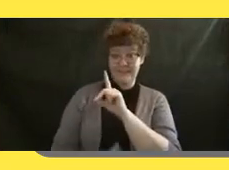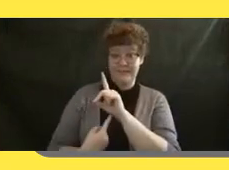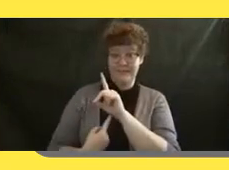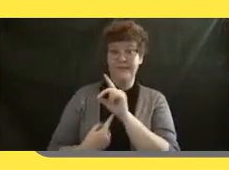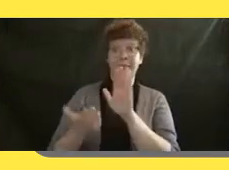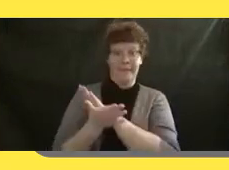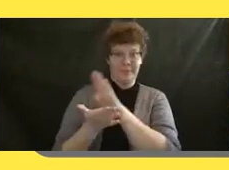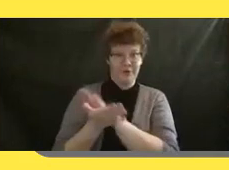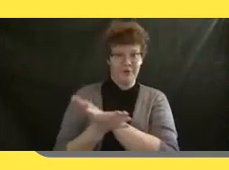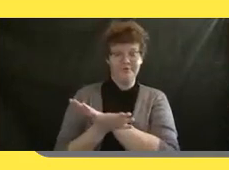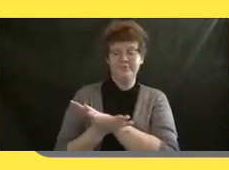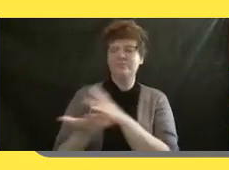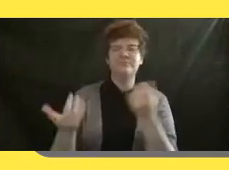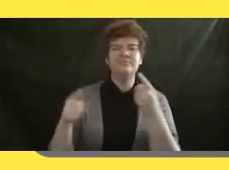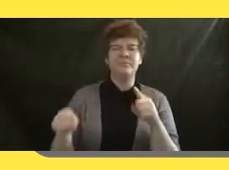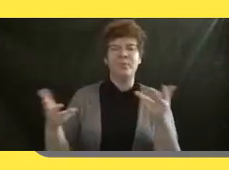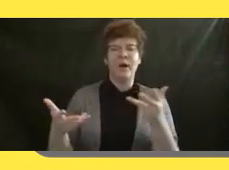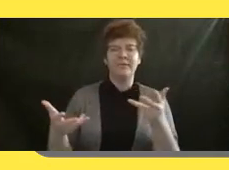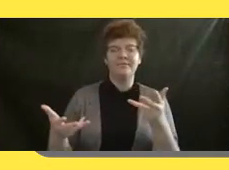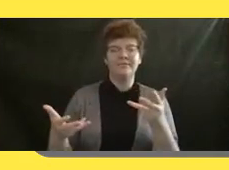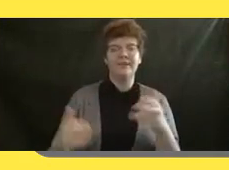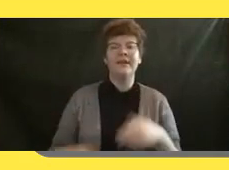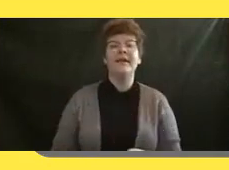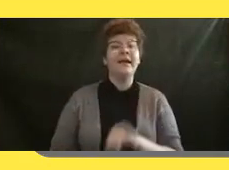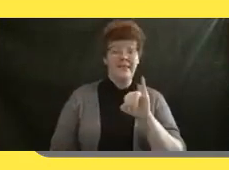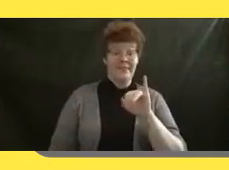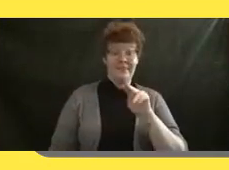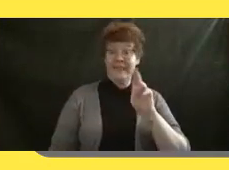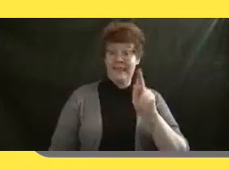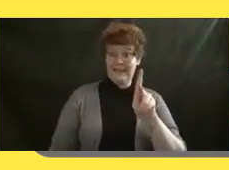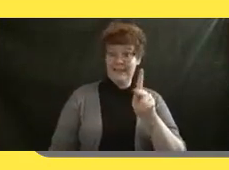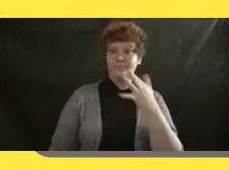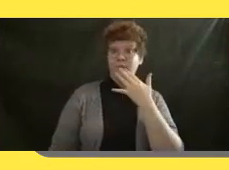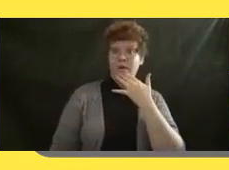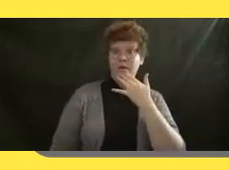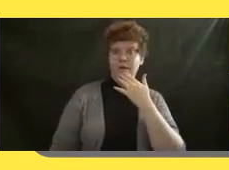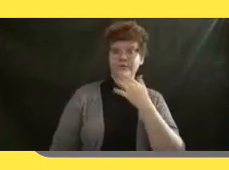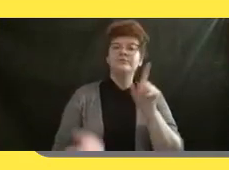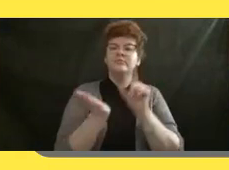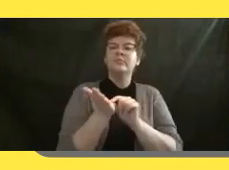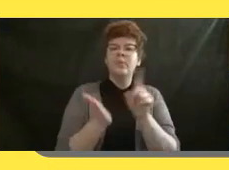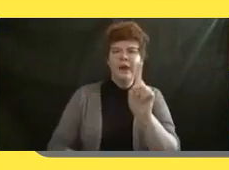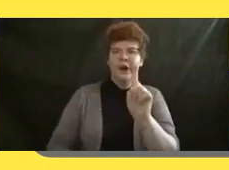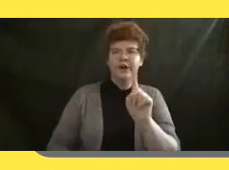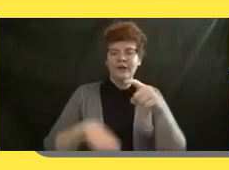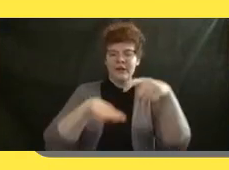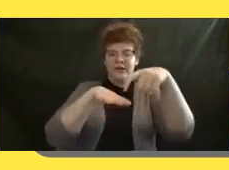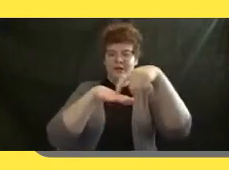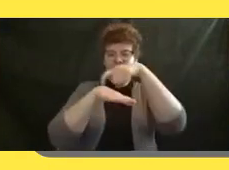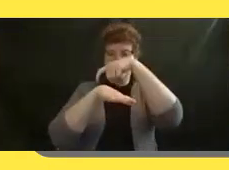then what happens is that the ink sits on top of that paper, and you usually get more